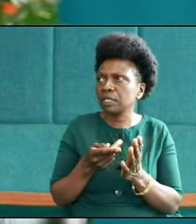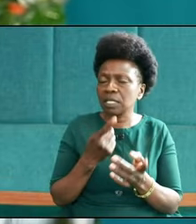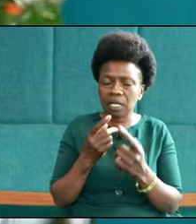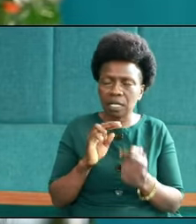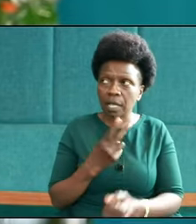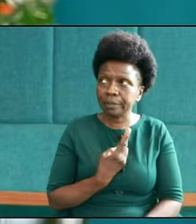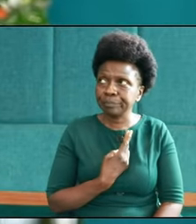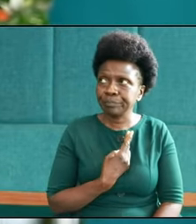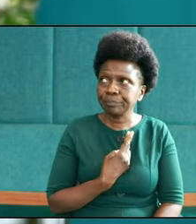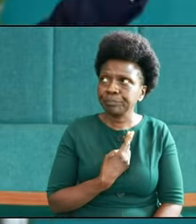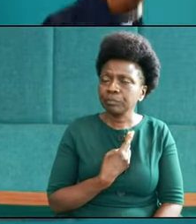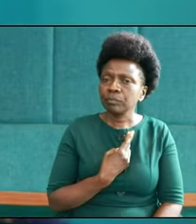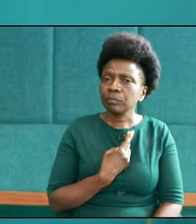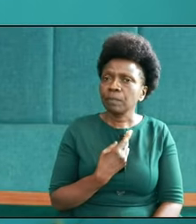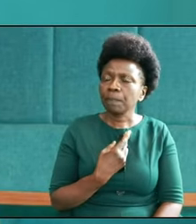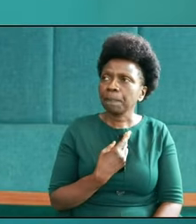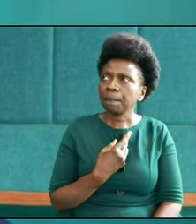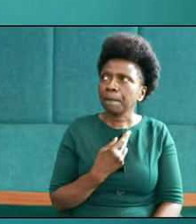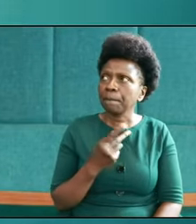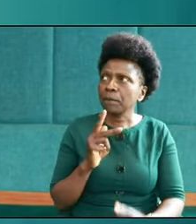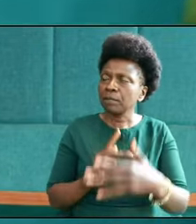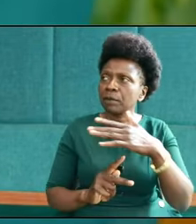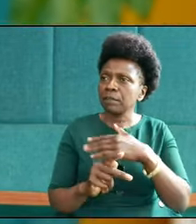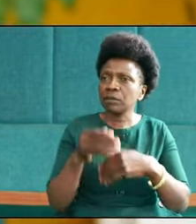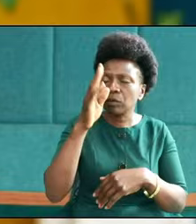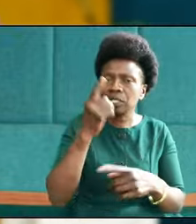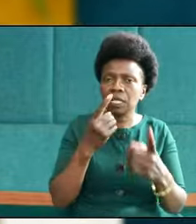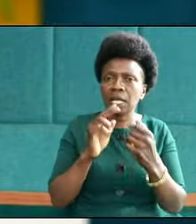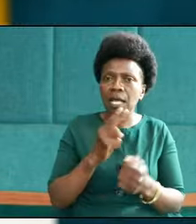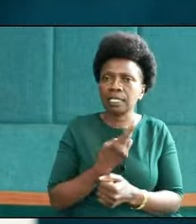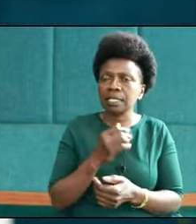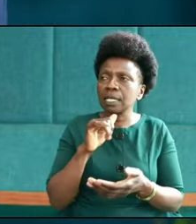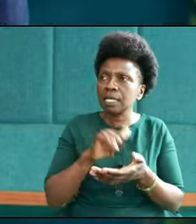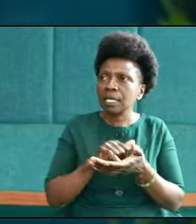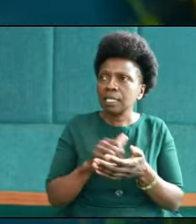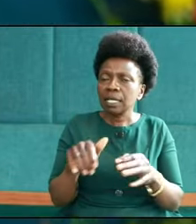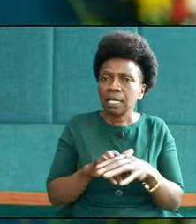us, the prophet of God is telling us that